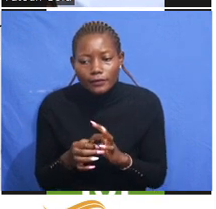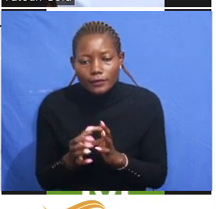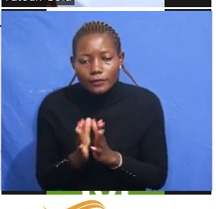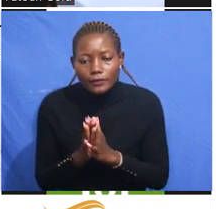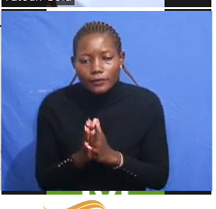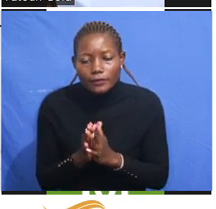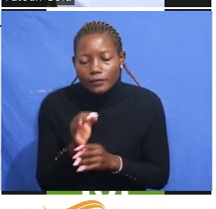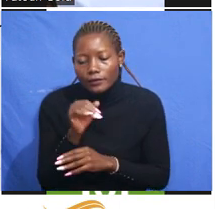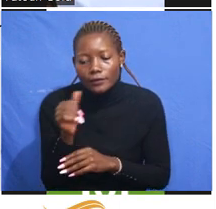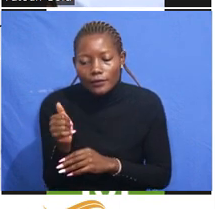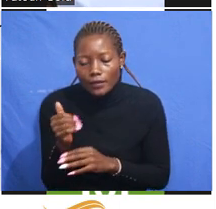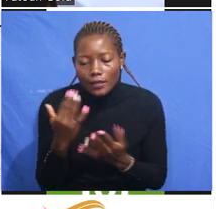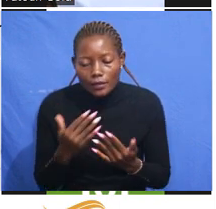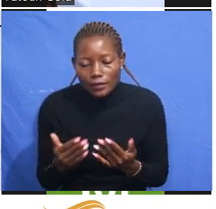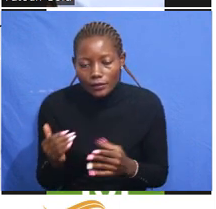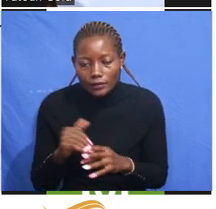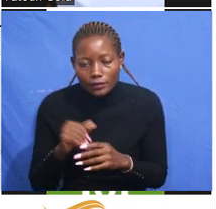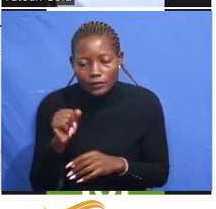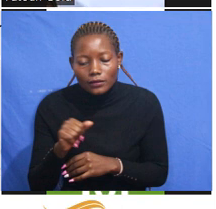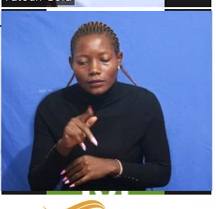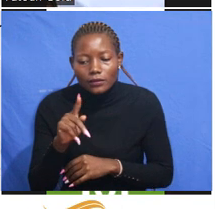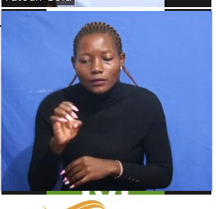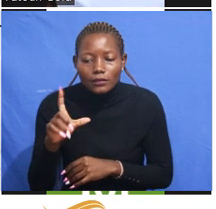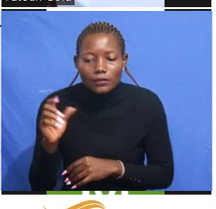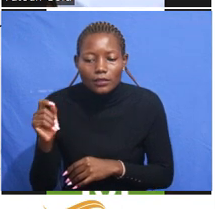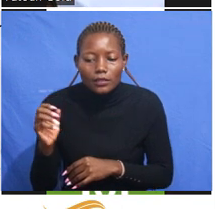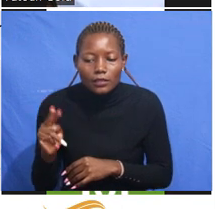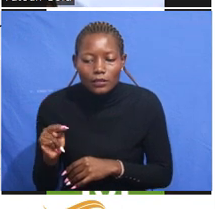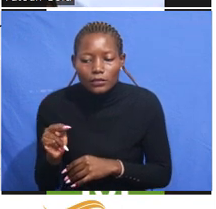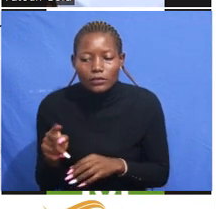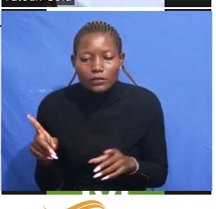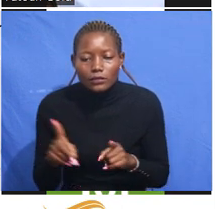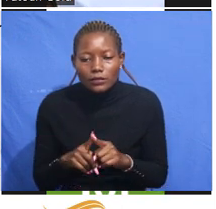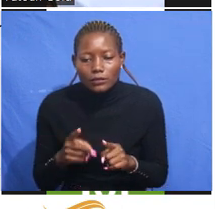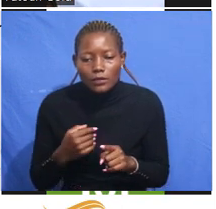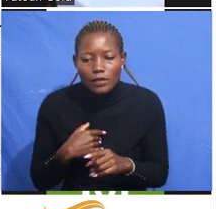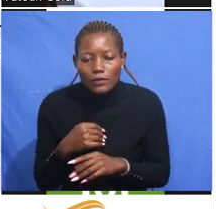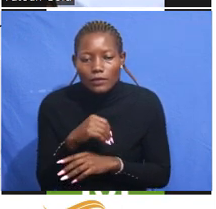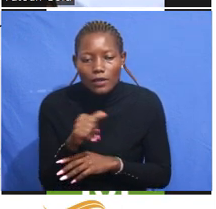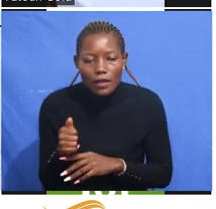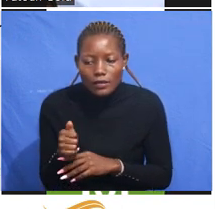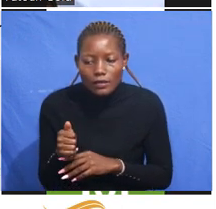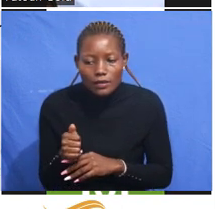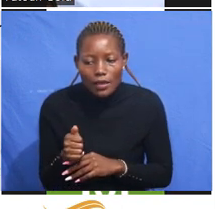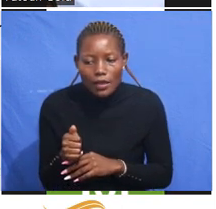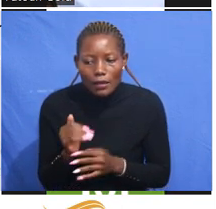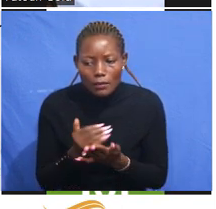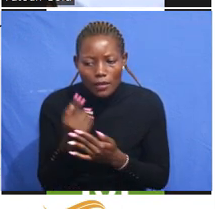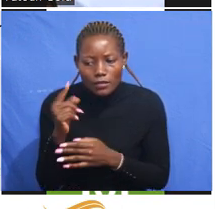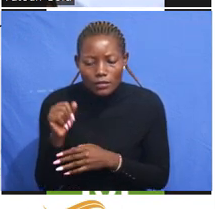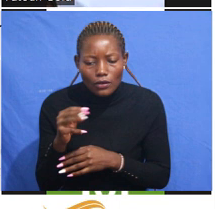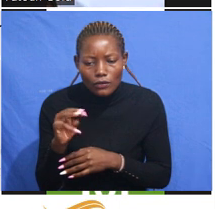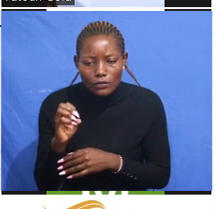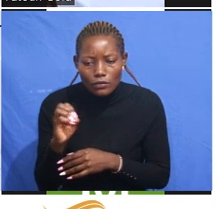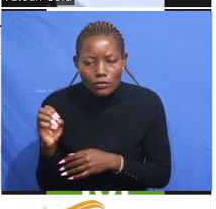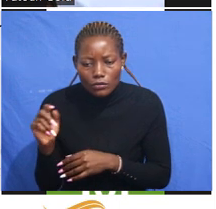muscle. Functionally, it has features of the smooth muscle. So it combines features of